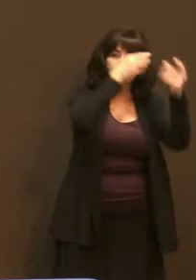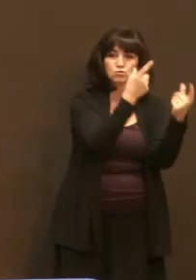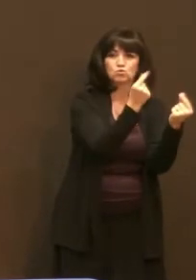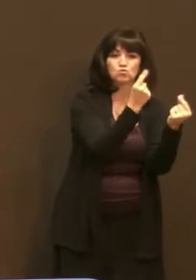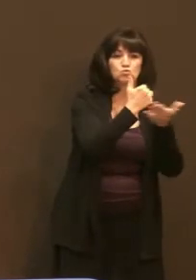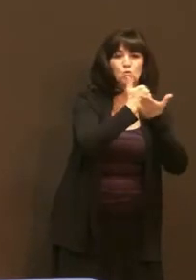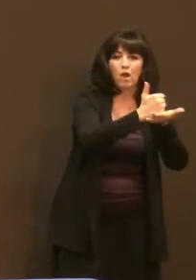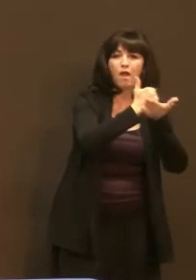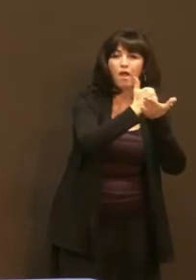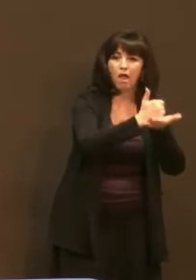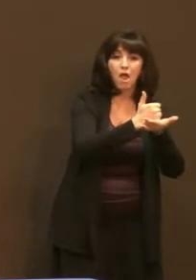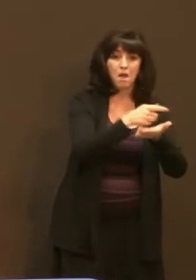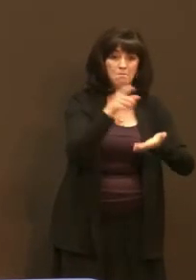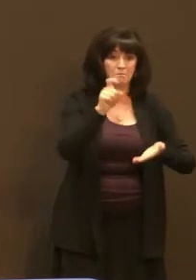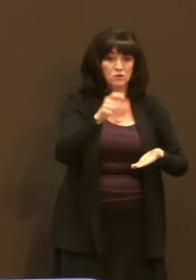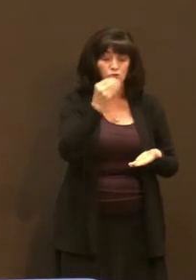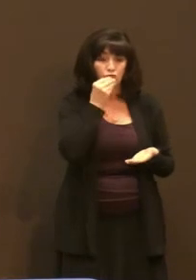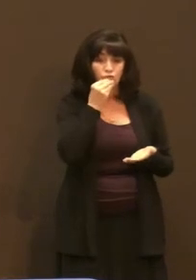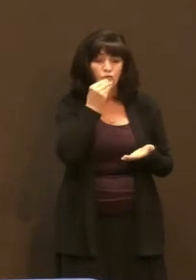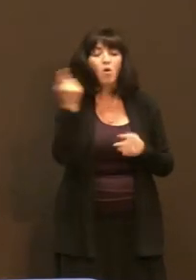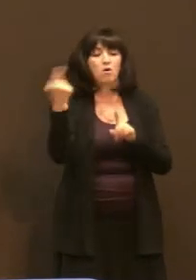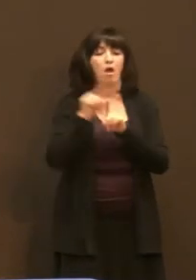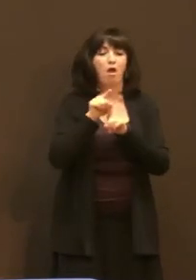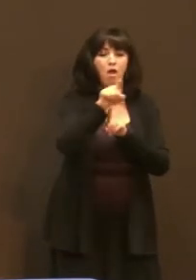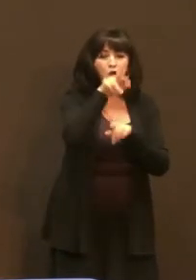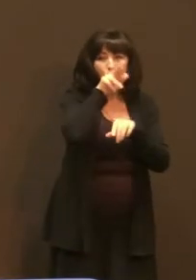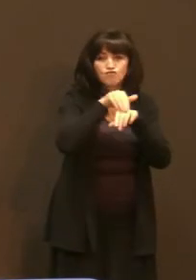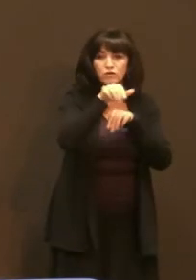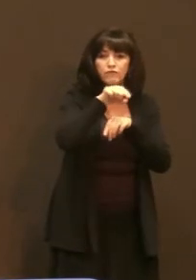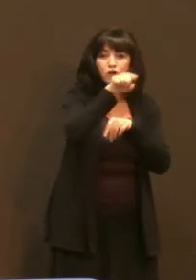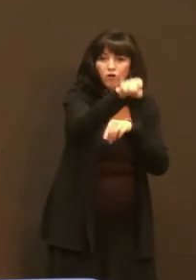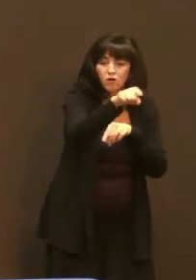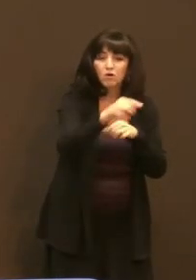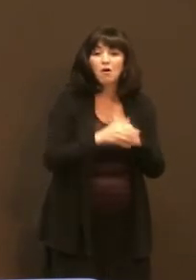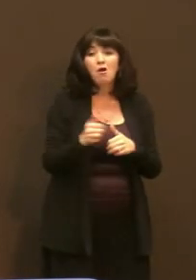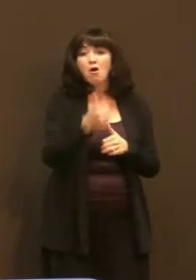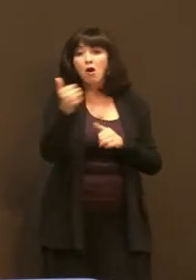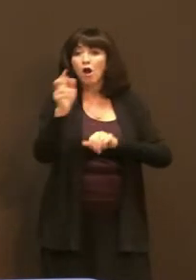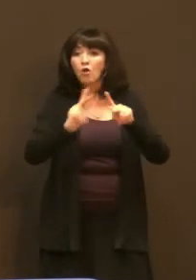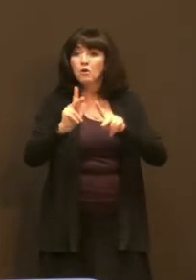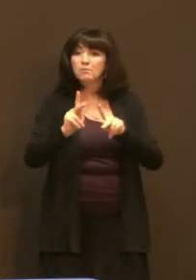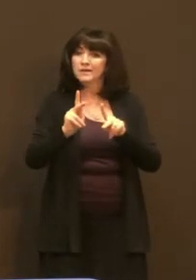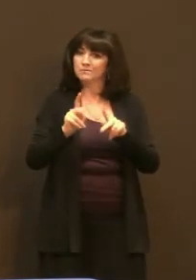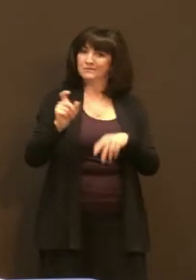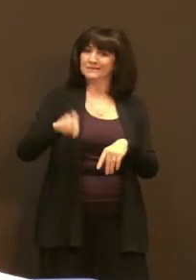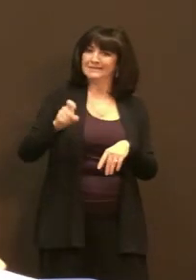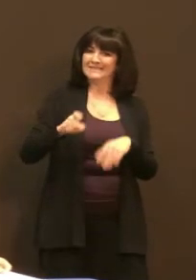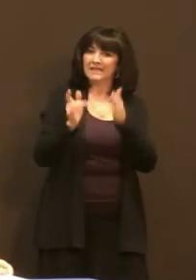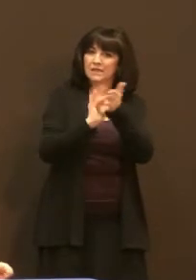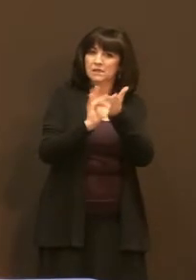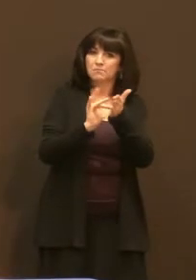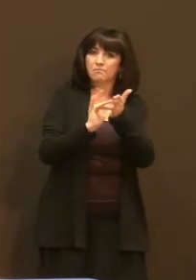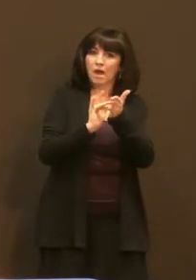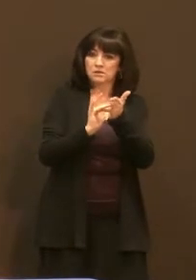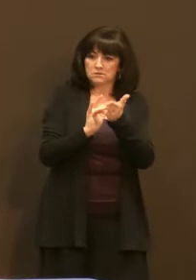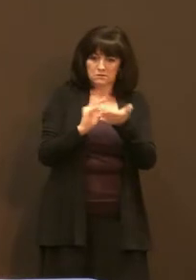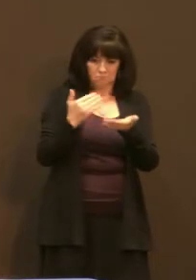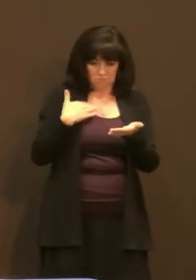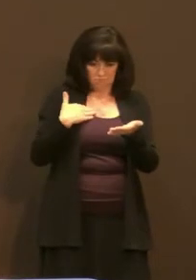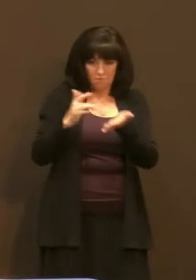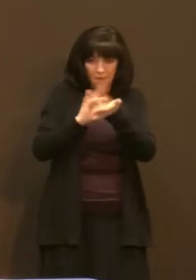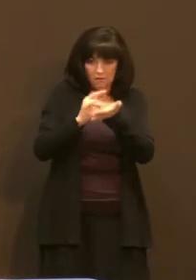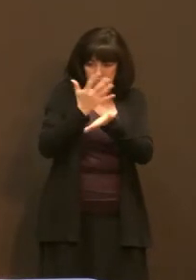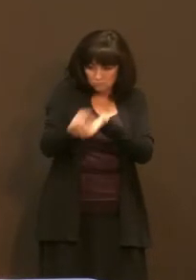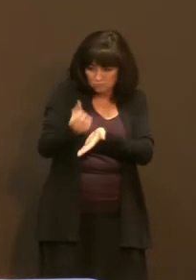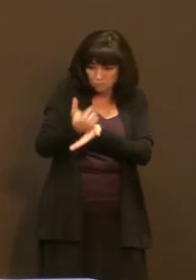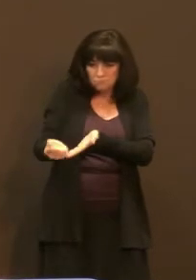ways to deliver food to vulnerable populations, help them get the prescriptions, other necessities that they need. So it's great ground truth to